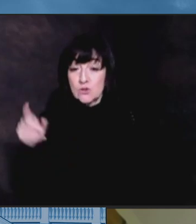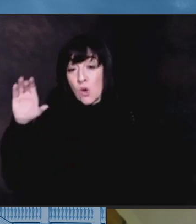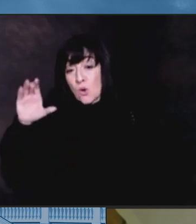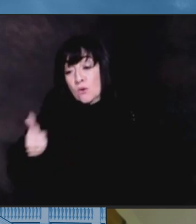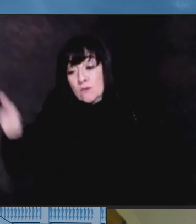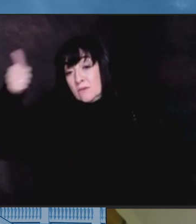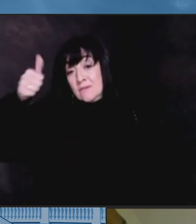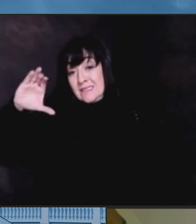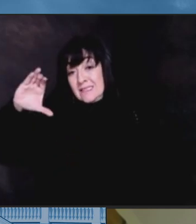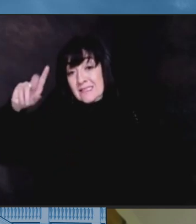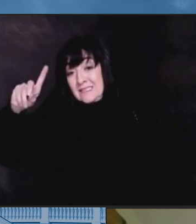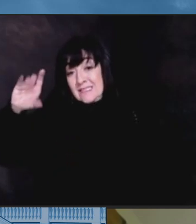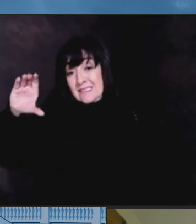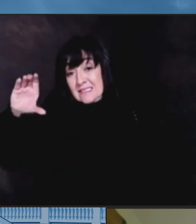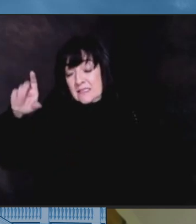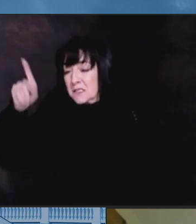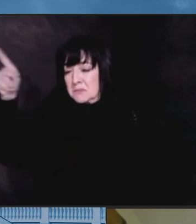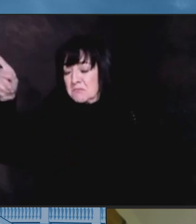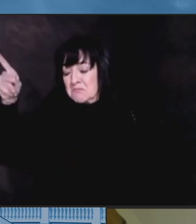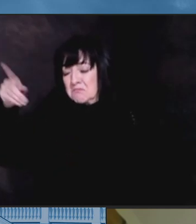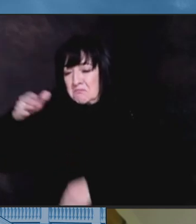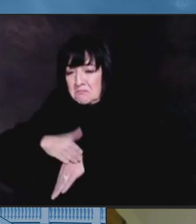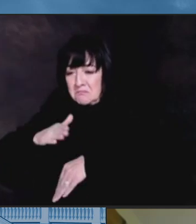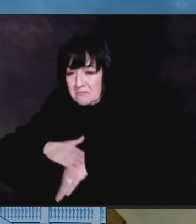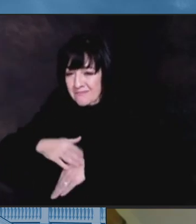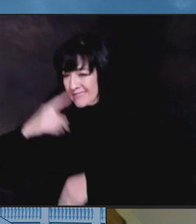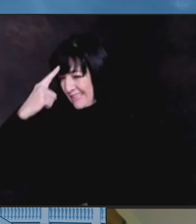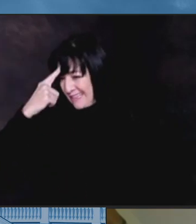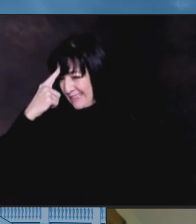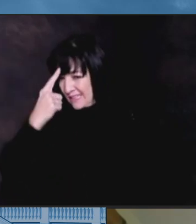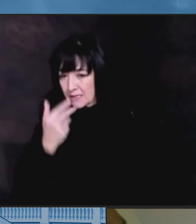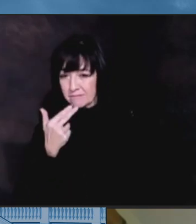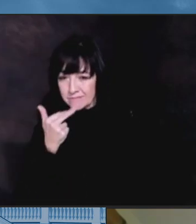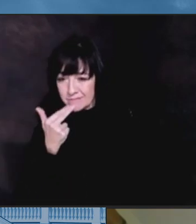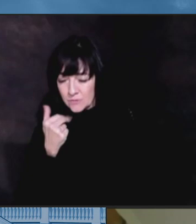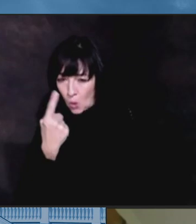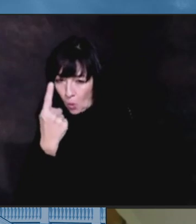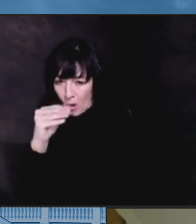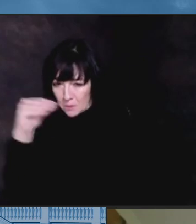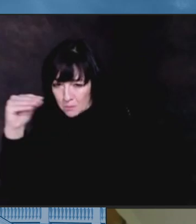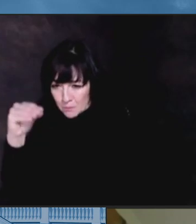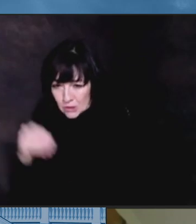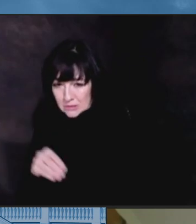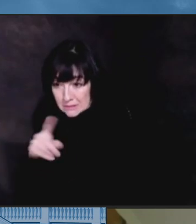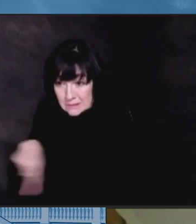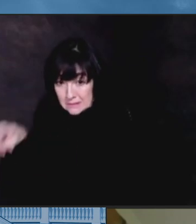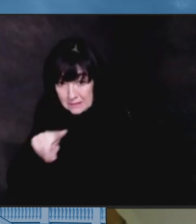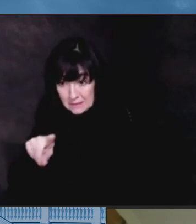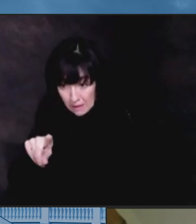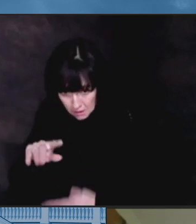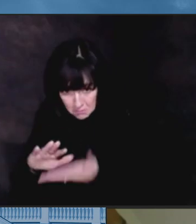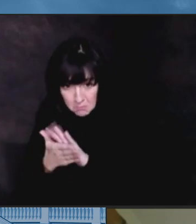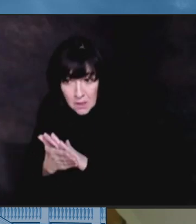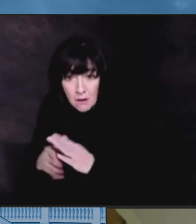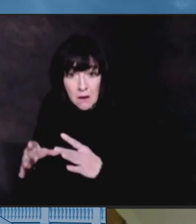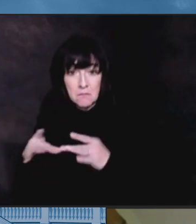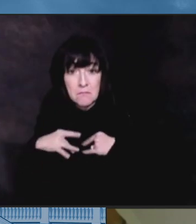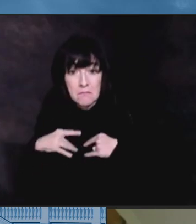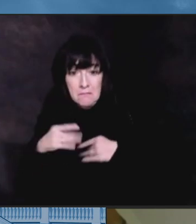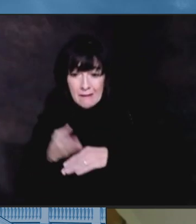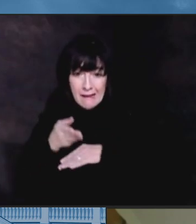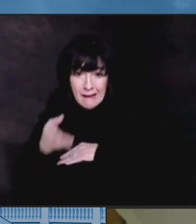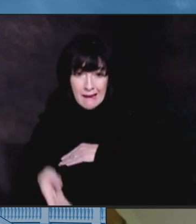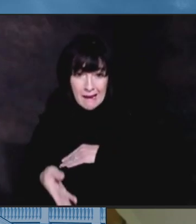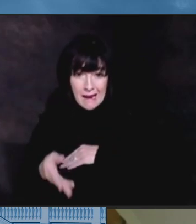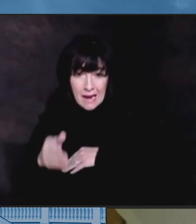people, in fact, maybe 1%, are going to become positive after 10